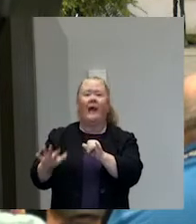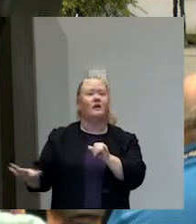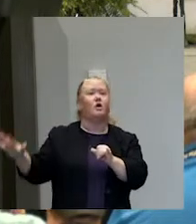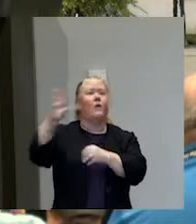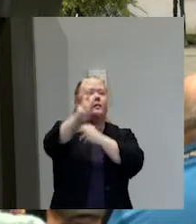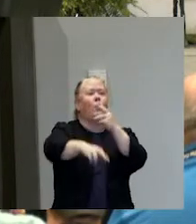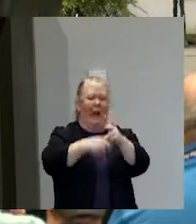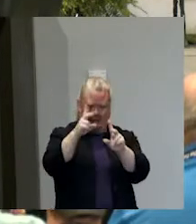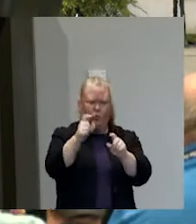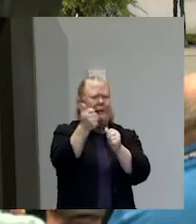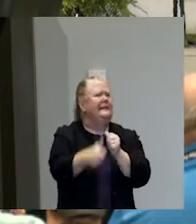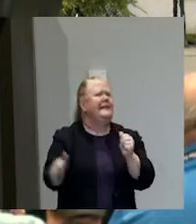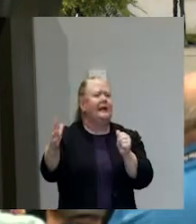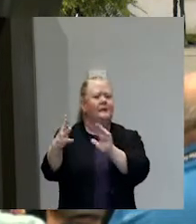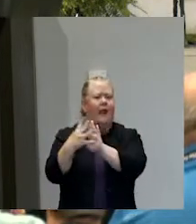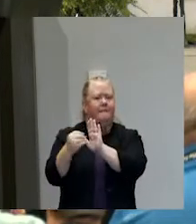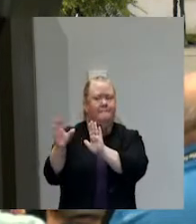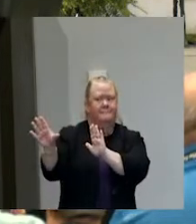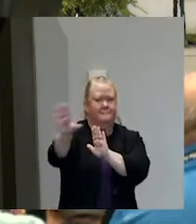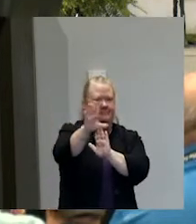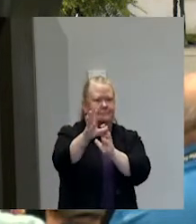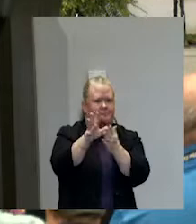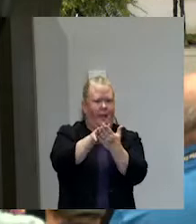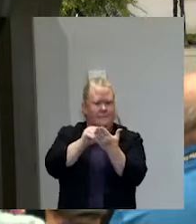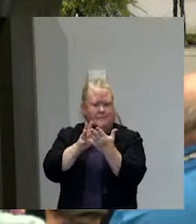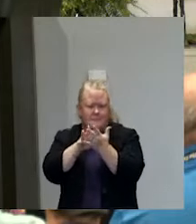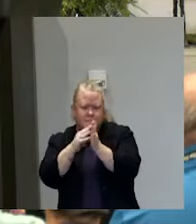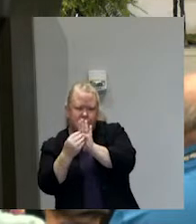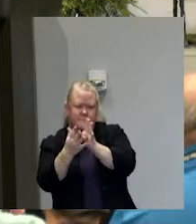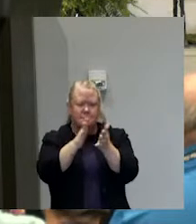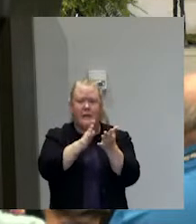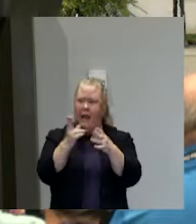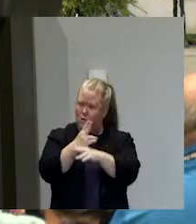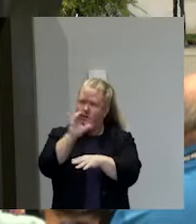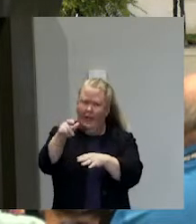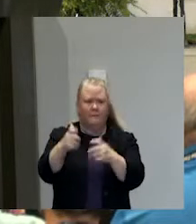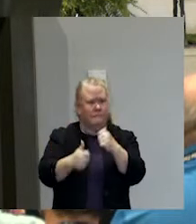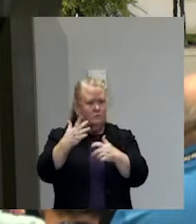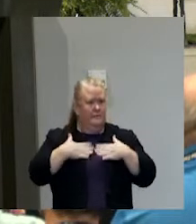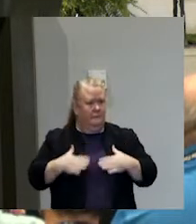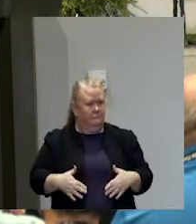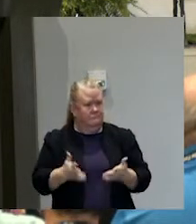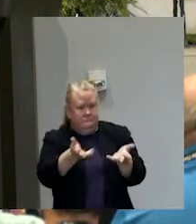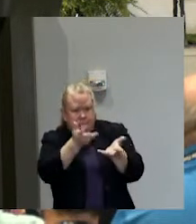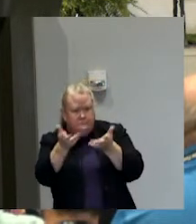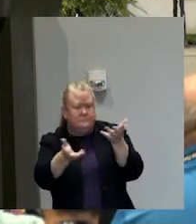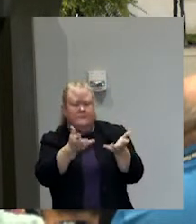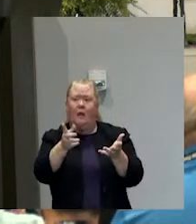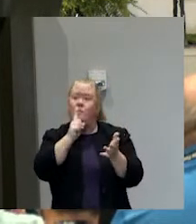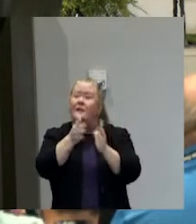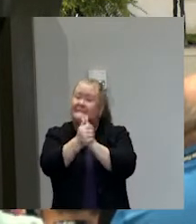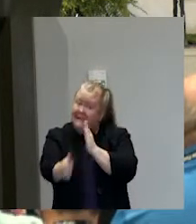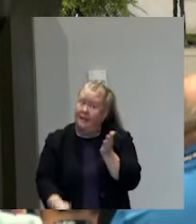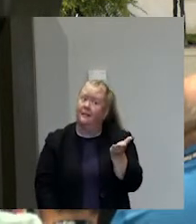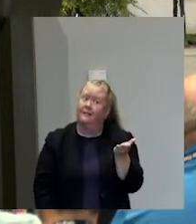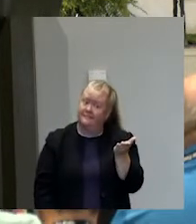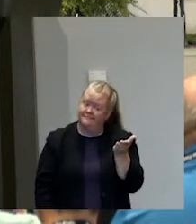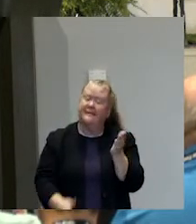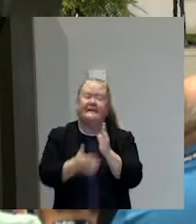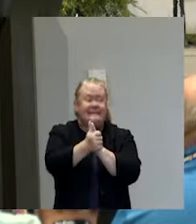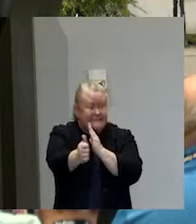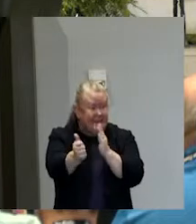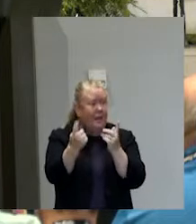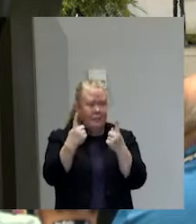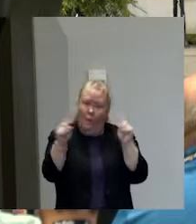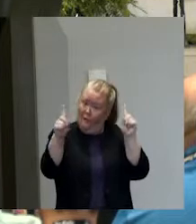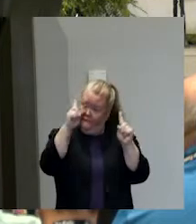do anything. And I used that in most of my young adult life. And it's a skill that works